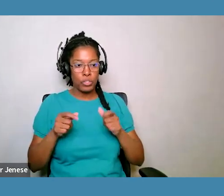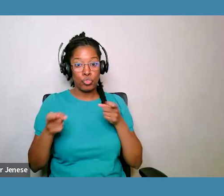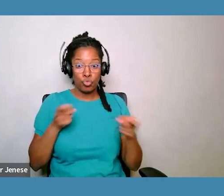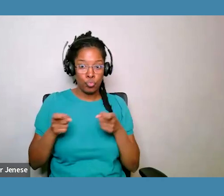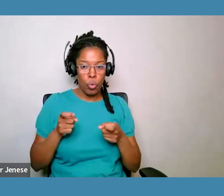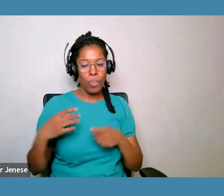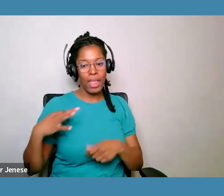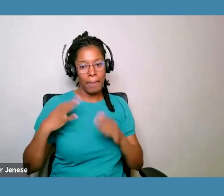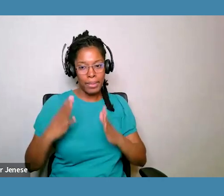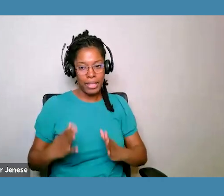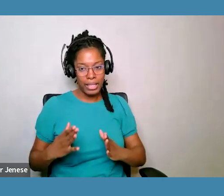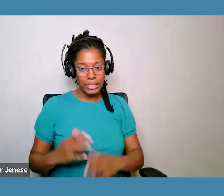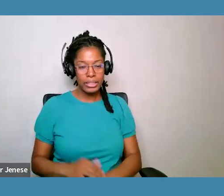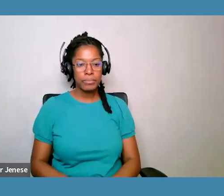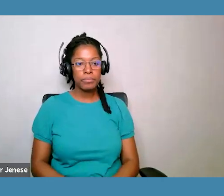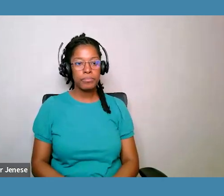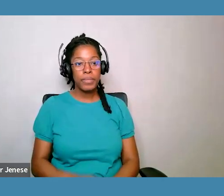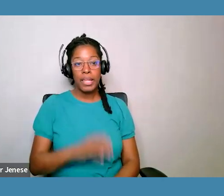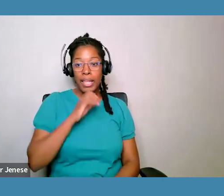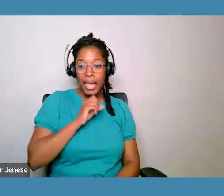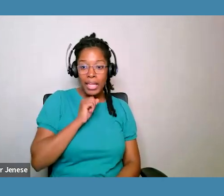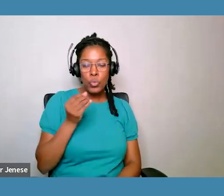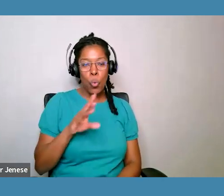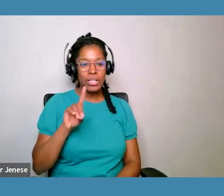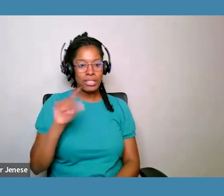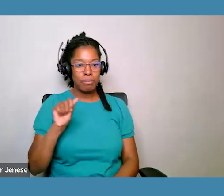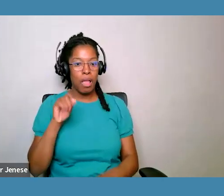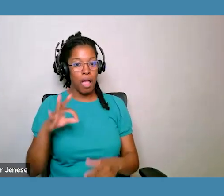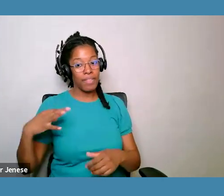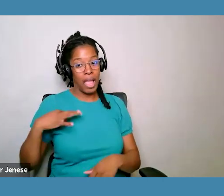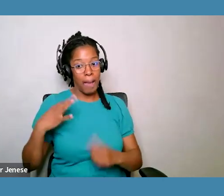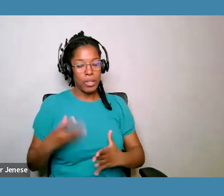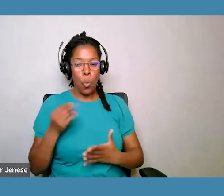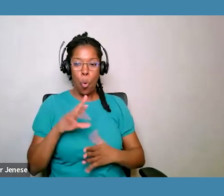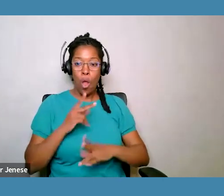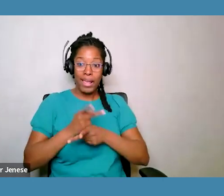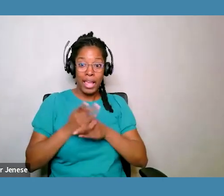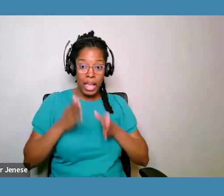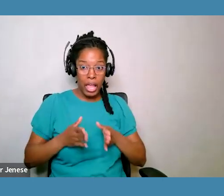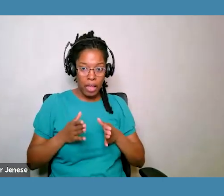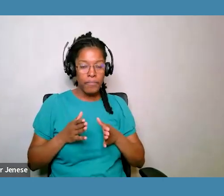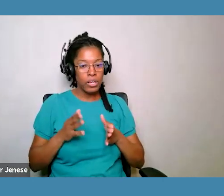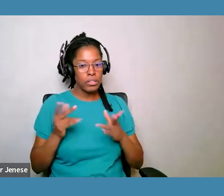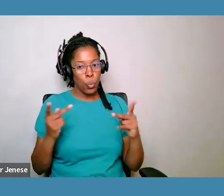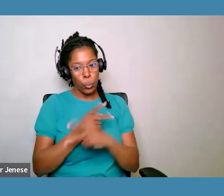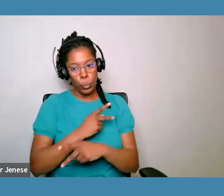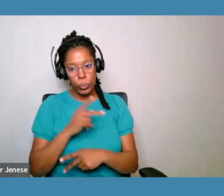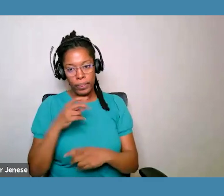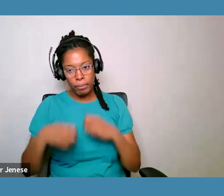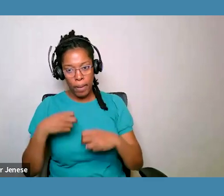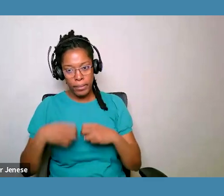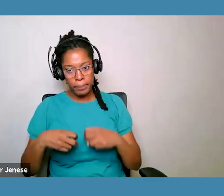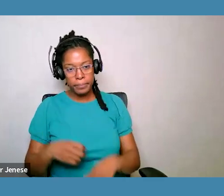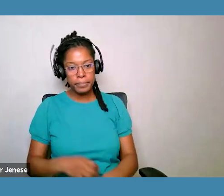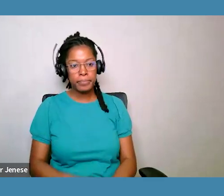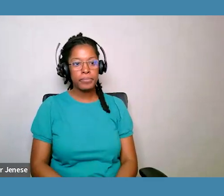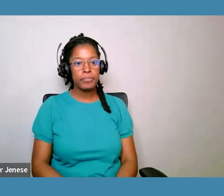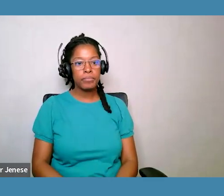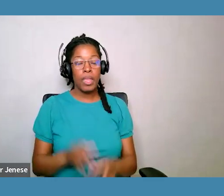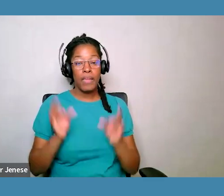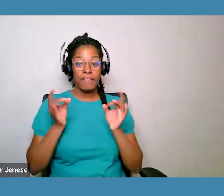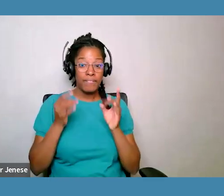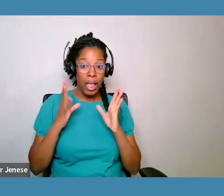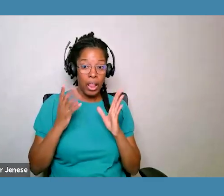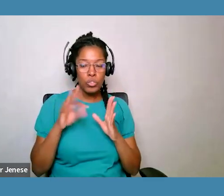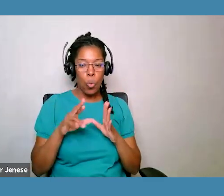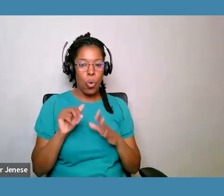applicant. The ages or disabilities of the applicant or caregiver exacerbate the problems. Violence or